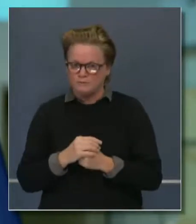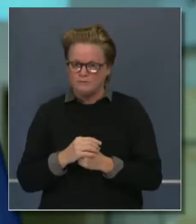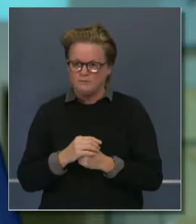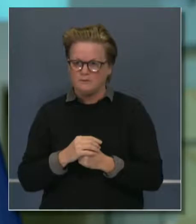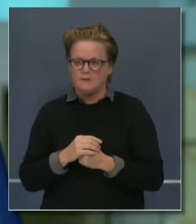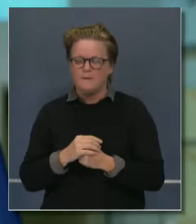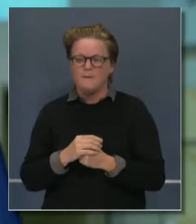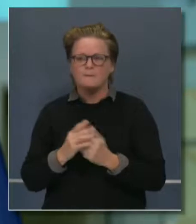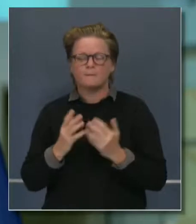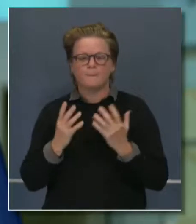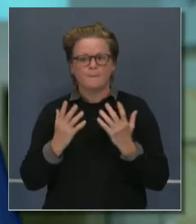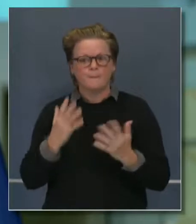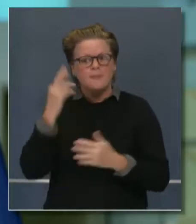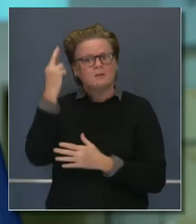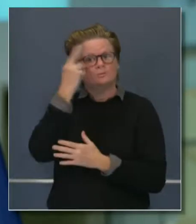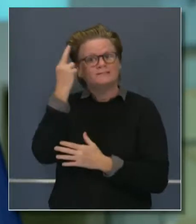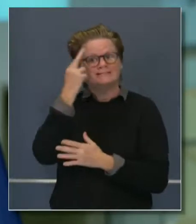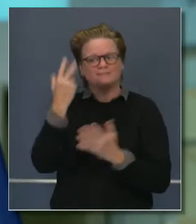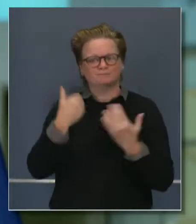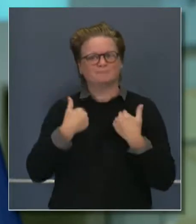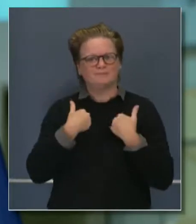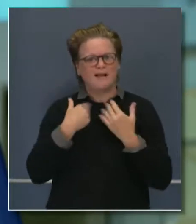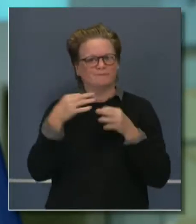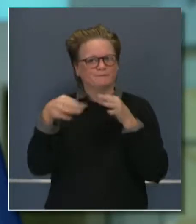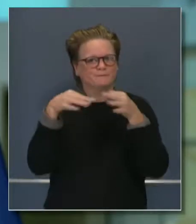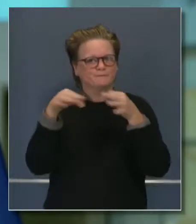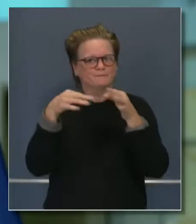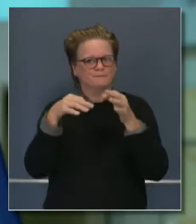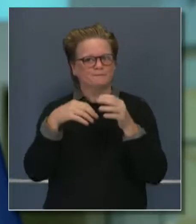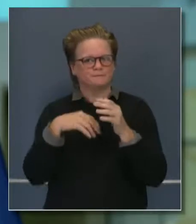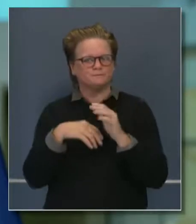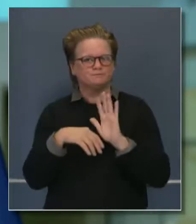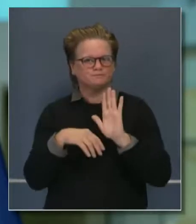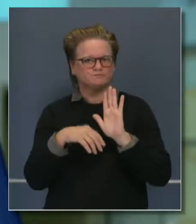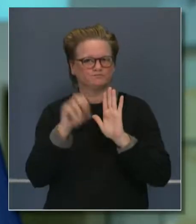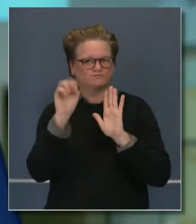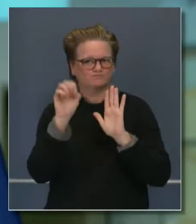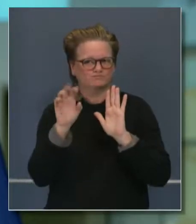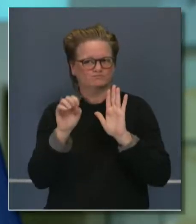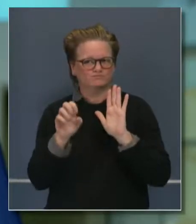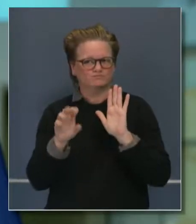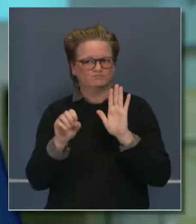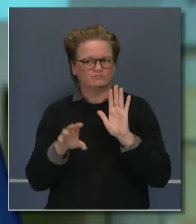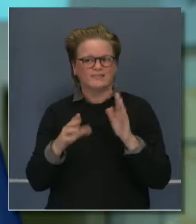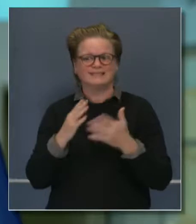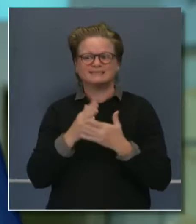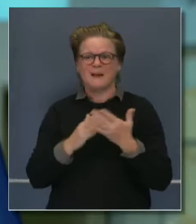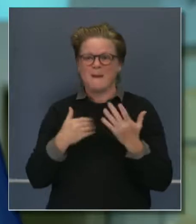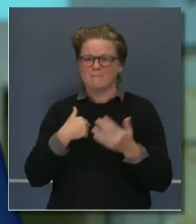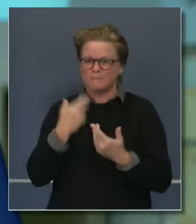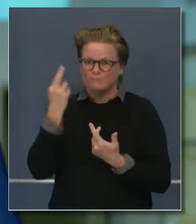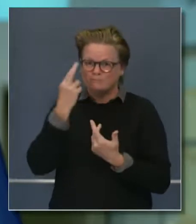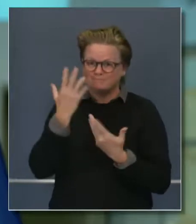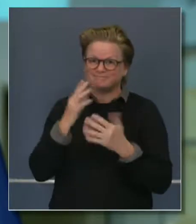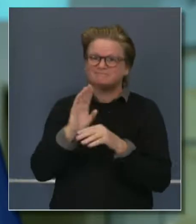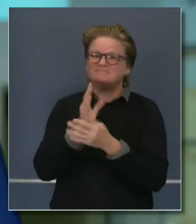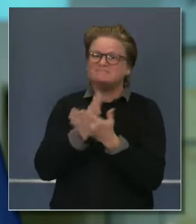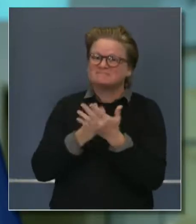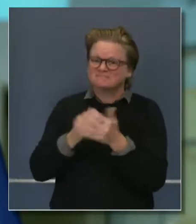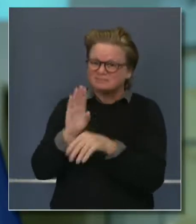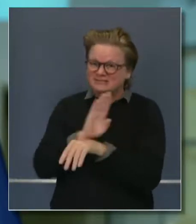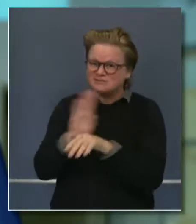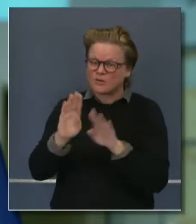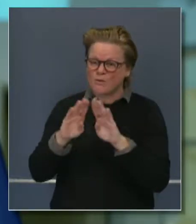variety of different entities. We've talked about essential workplaces. Some mention places of worship, others mention restaurants,